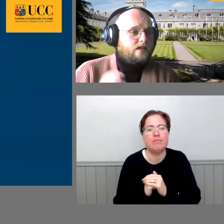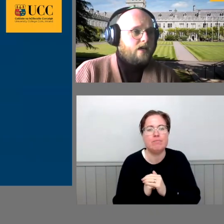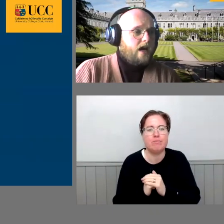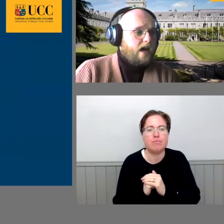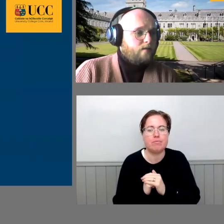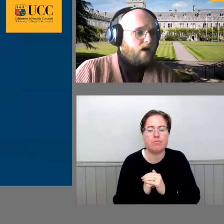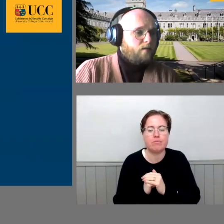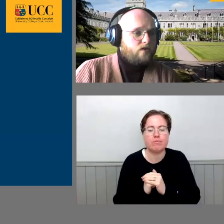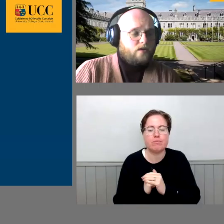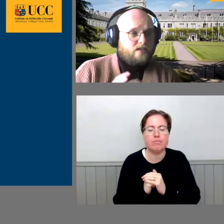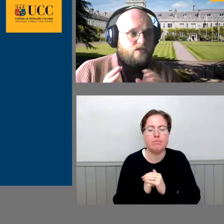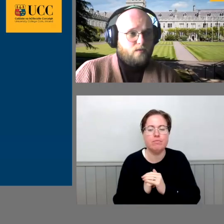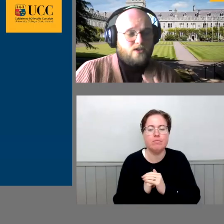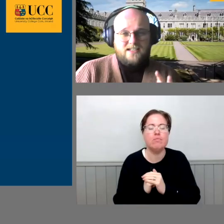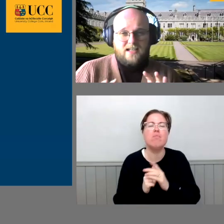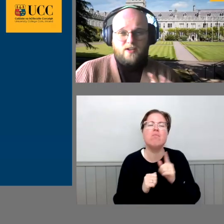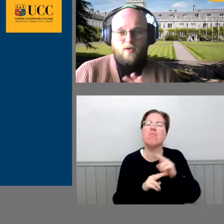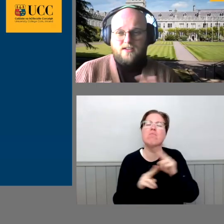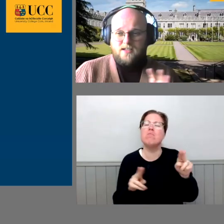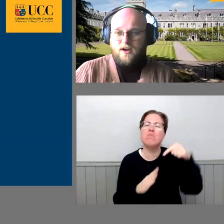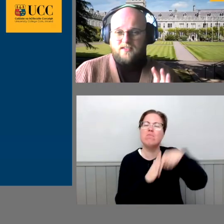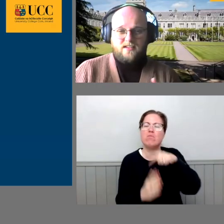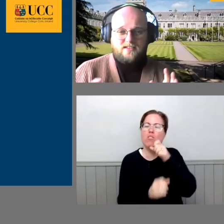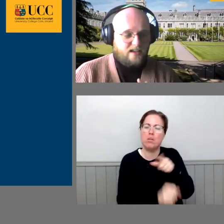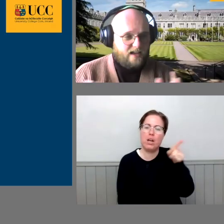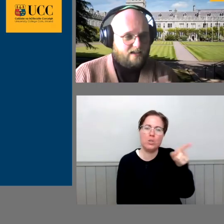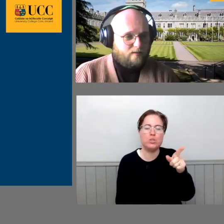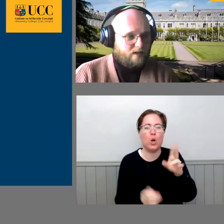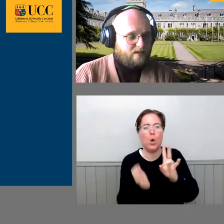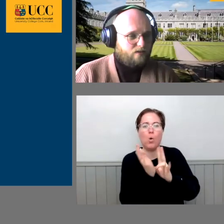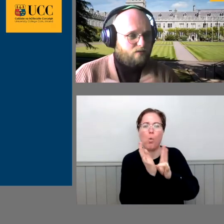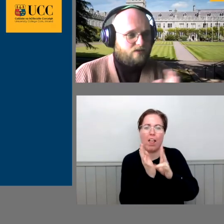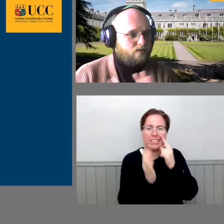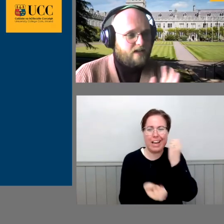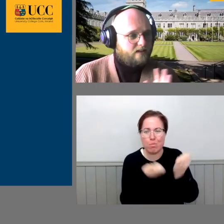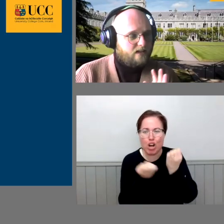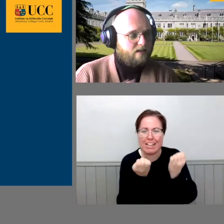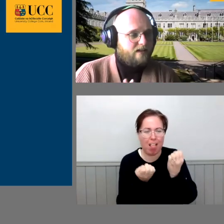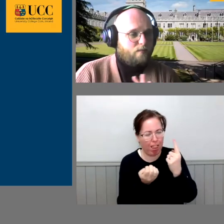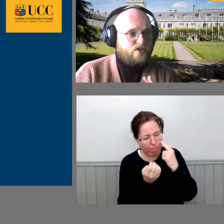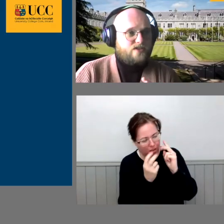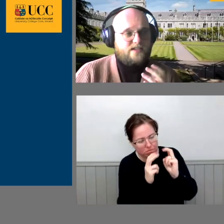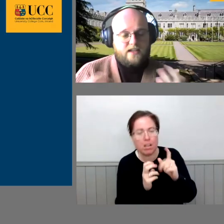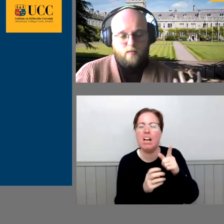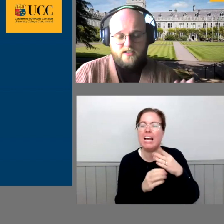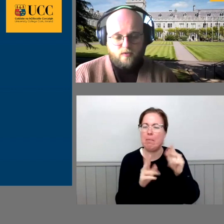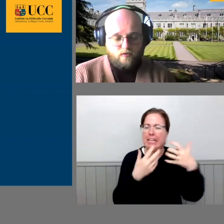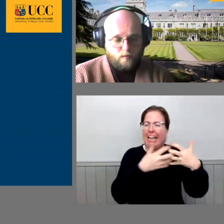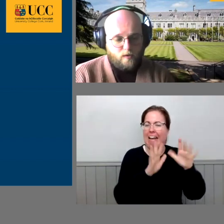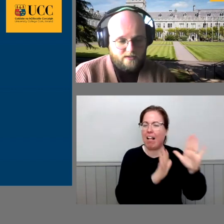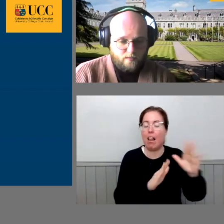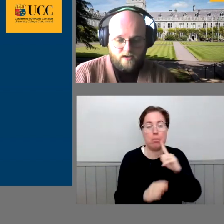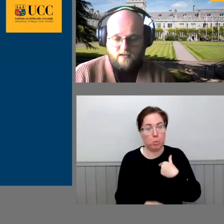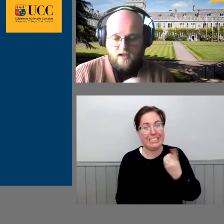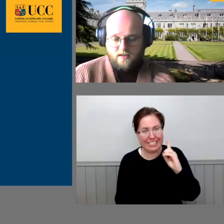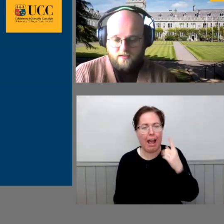piece. I'm not going to go into too much detail about the quality appraisal because it can get a little bit too technical around that, but just to say that we did